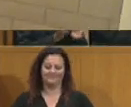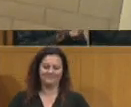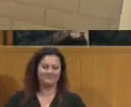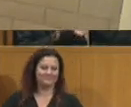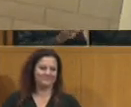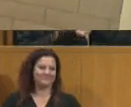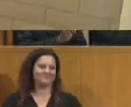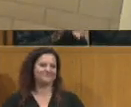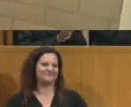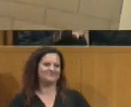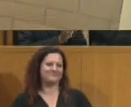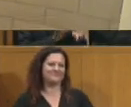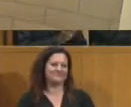endeavor to support,